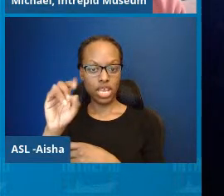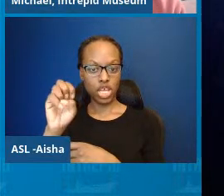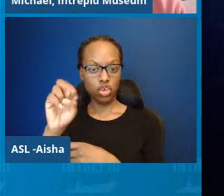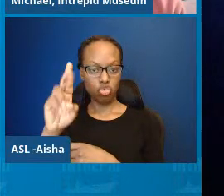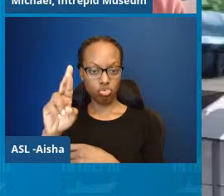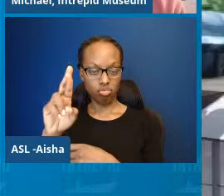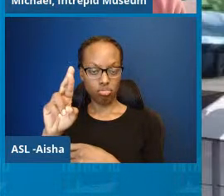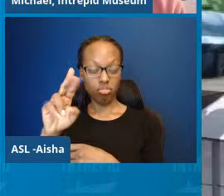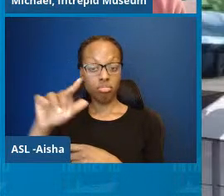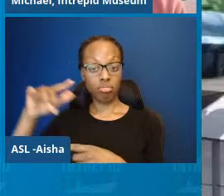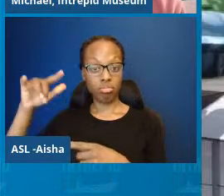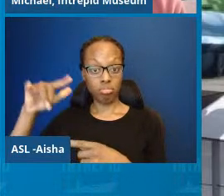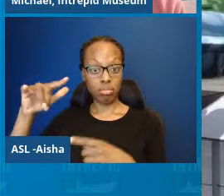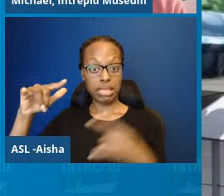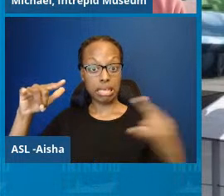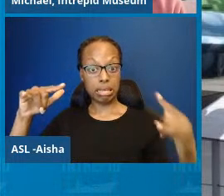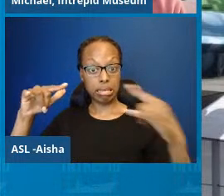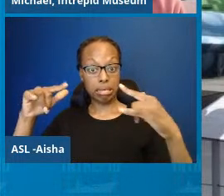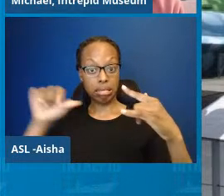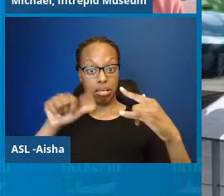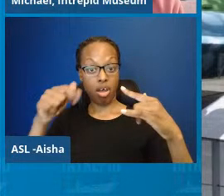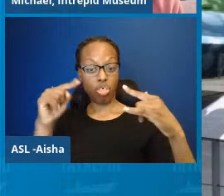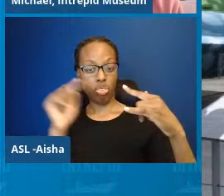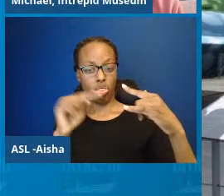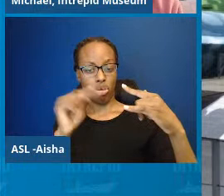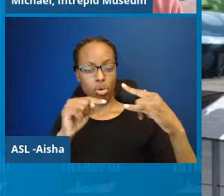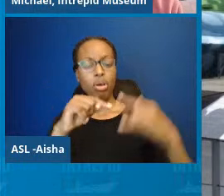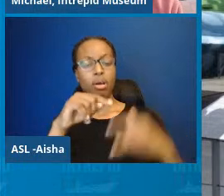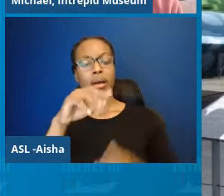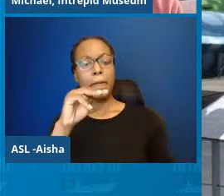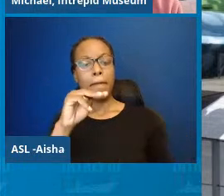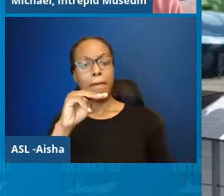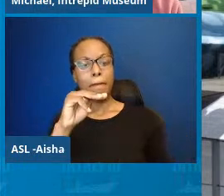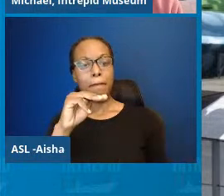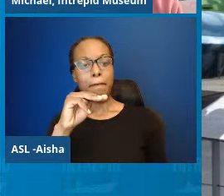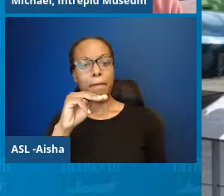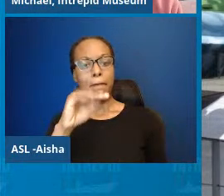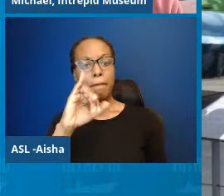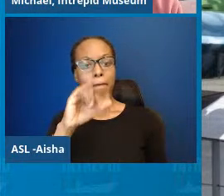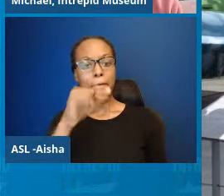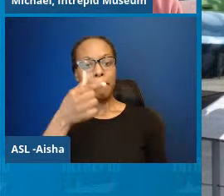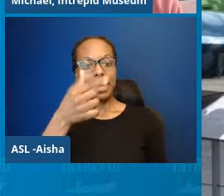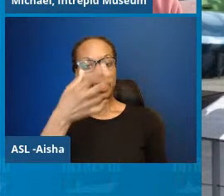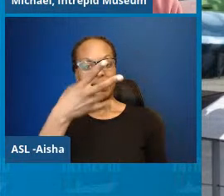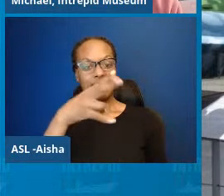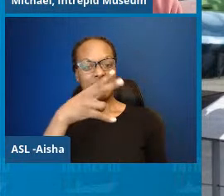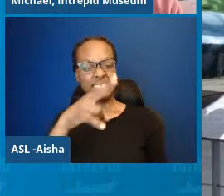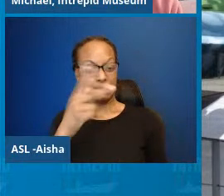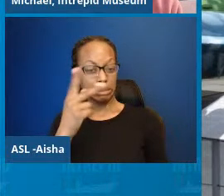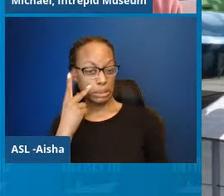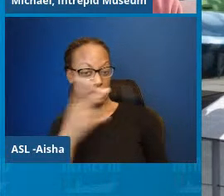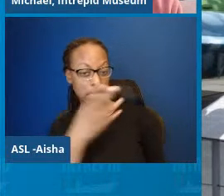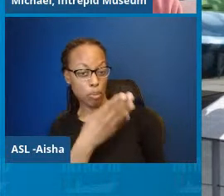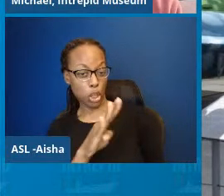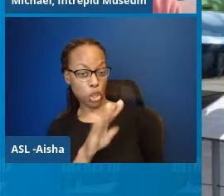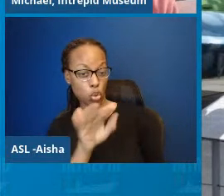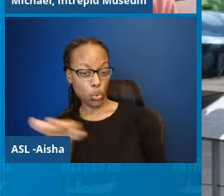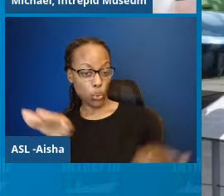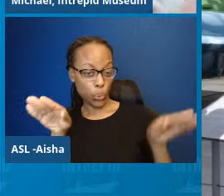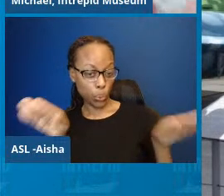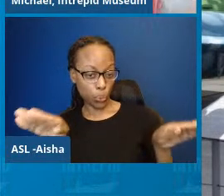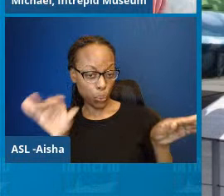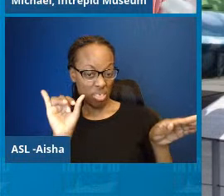go back one picture, and you can see a portion of this MiG-17. It's this one that's in blue. In